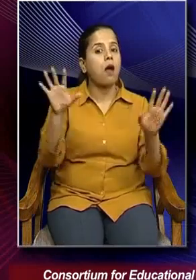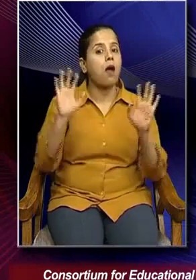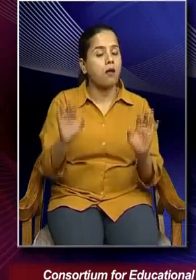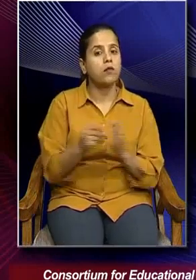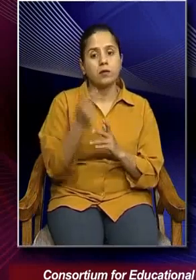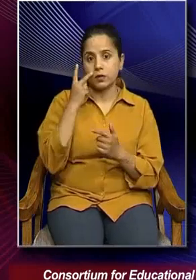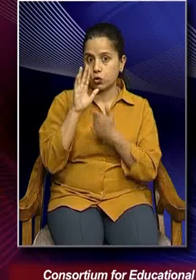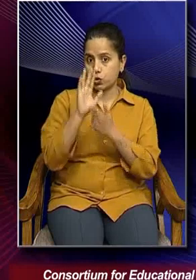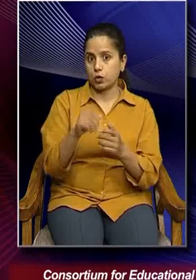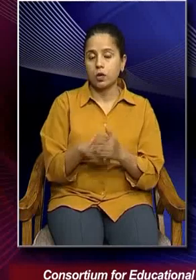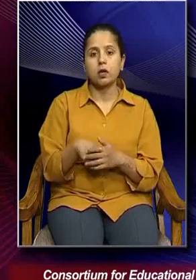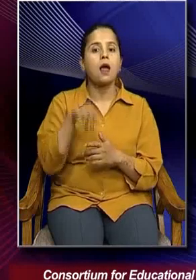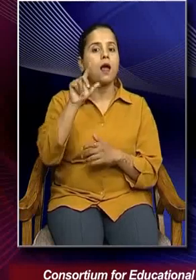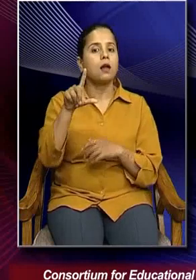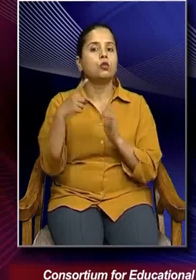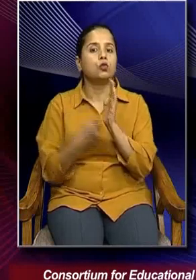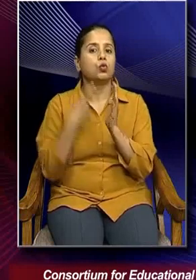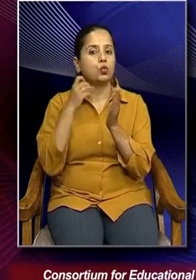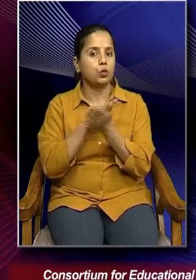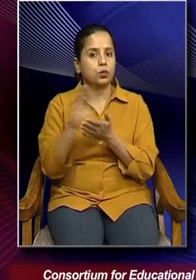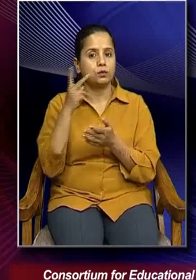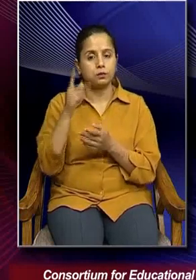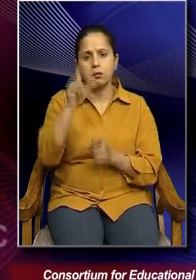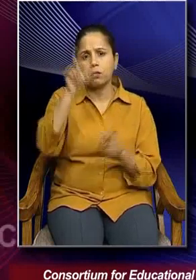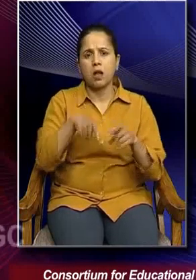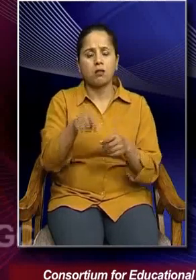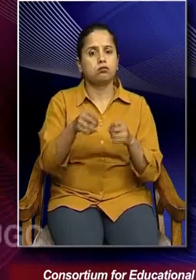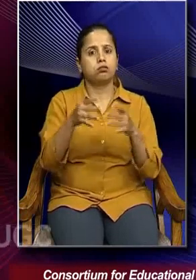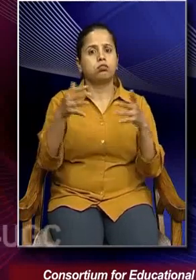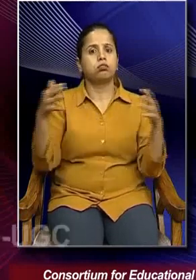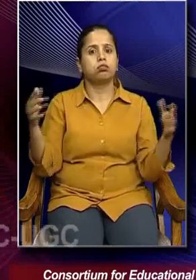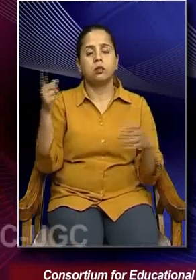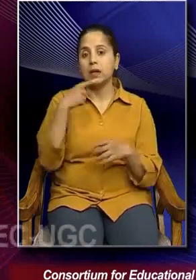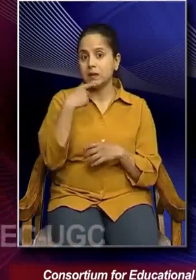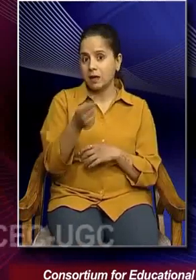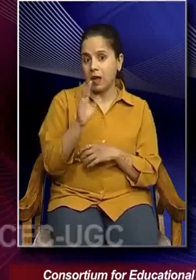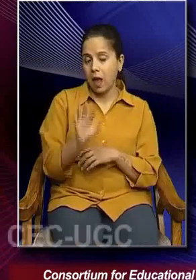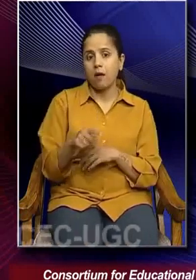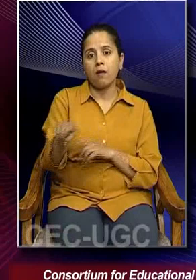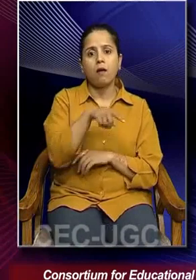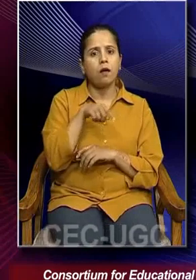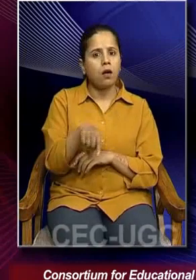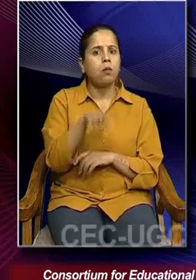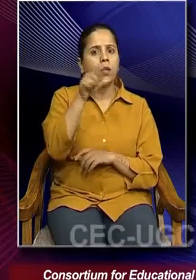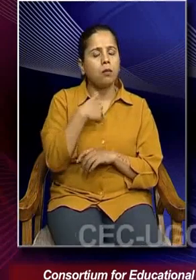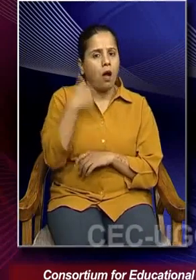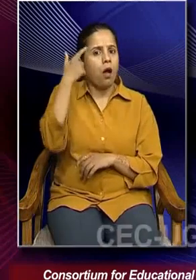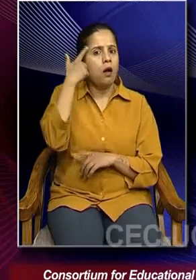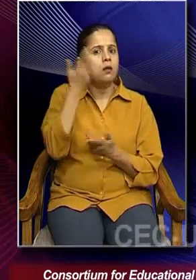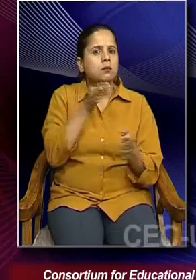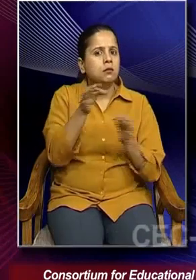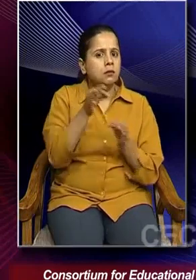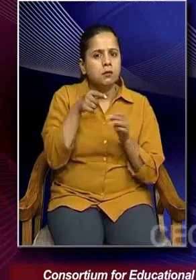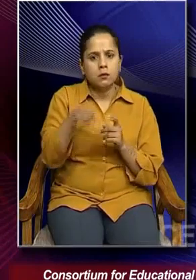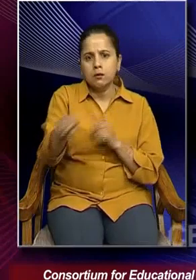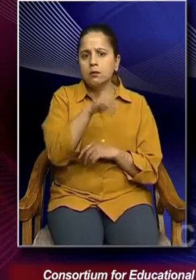out by Paul Ehrlich in the form of Population Bomb, where he tried to basically echo the sentiments of